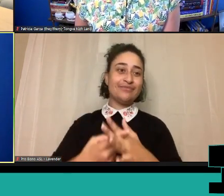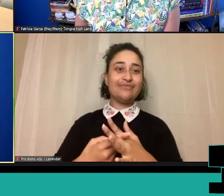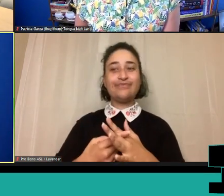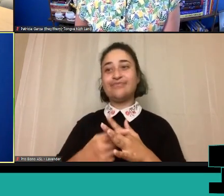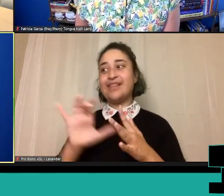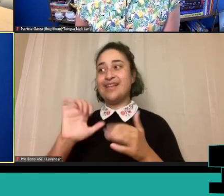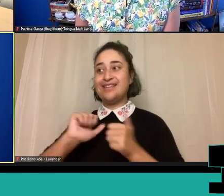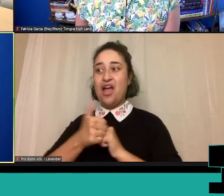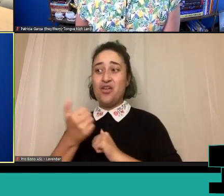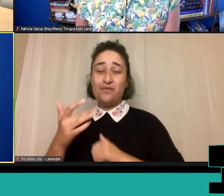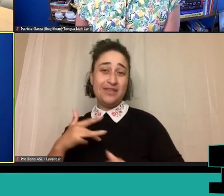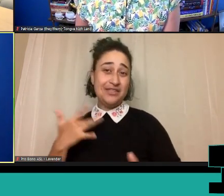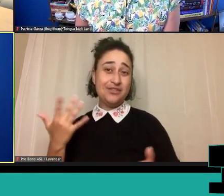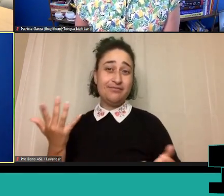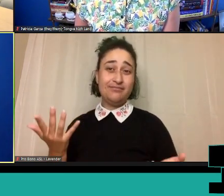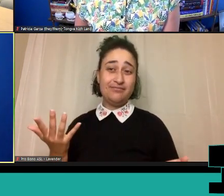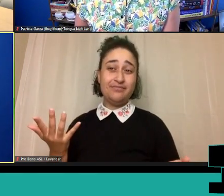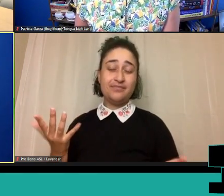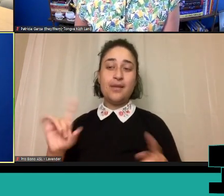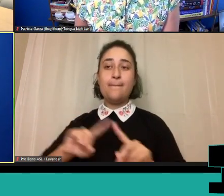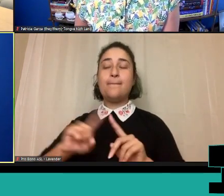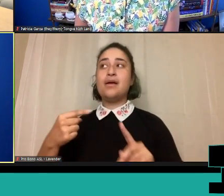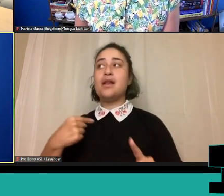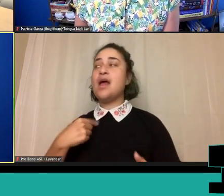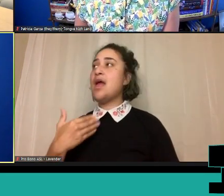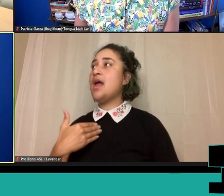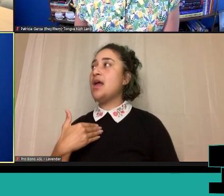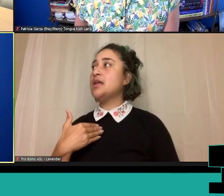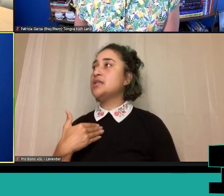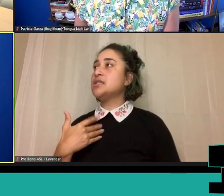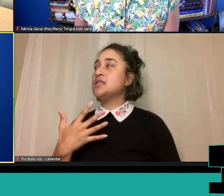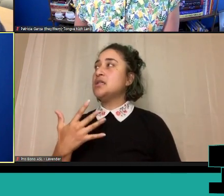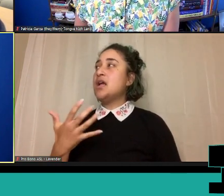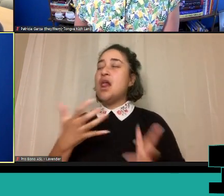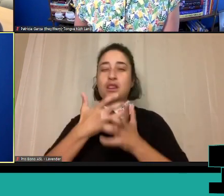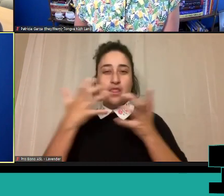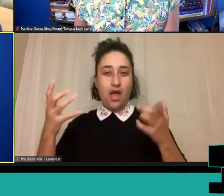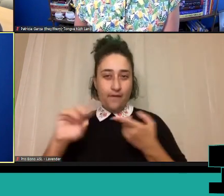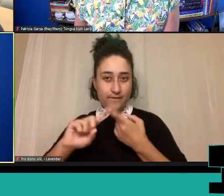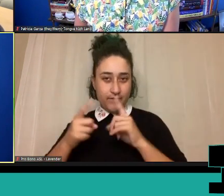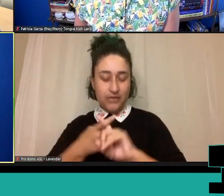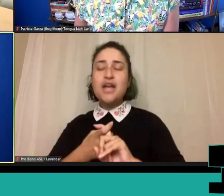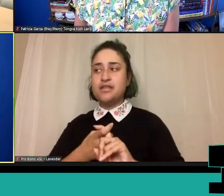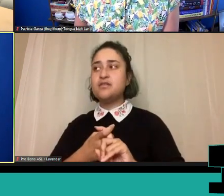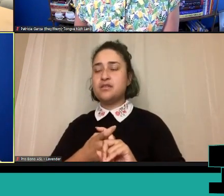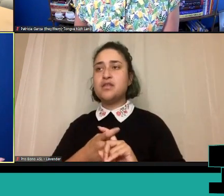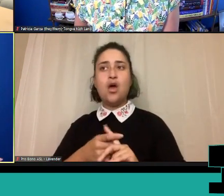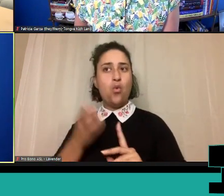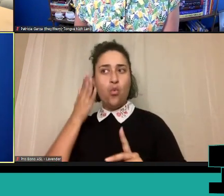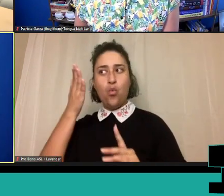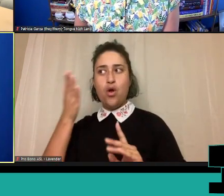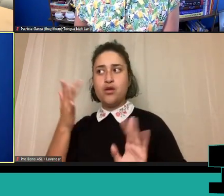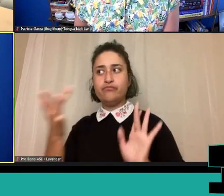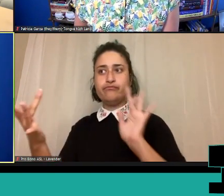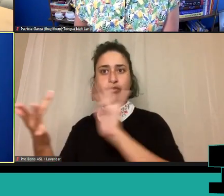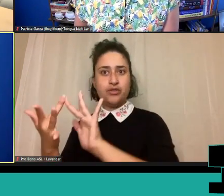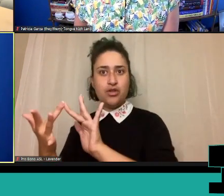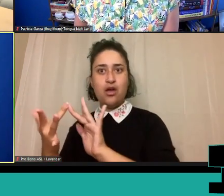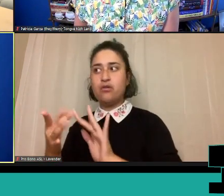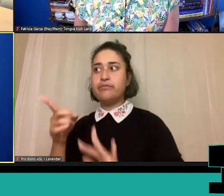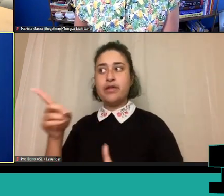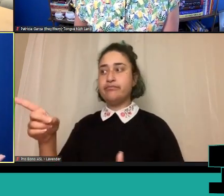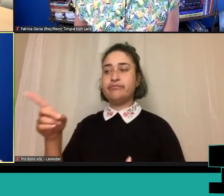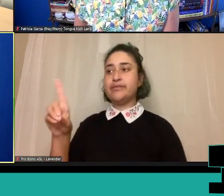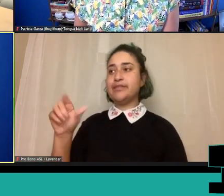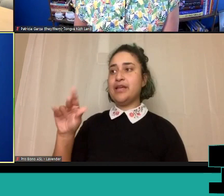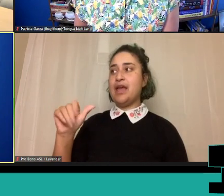feel. But I had a lot of friends that did reach out, and she opened her home, you know, and